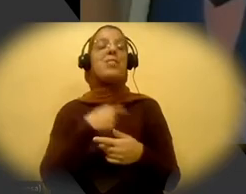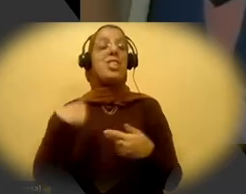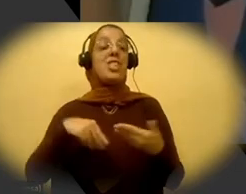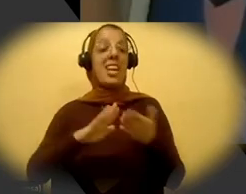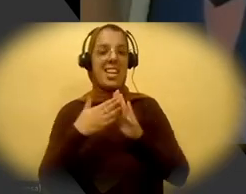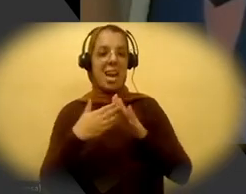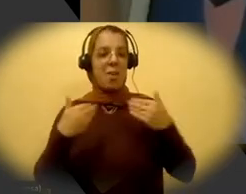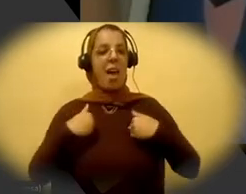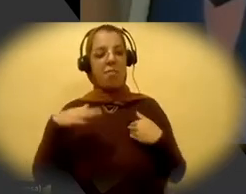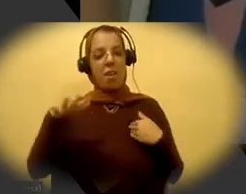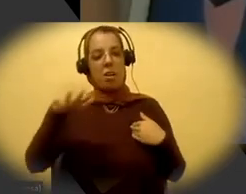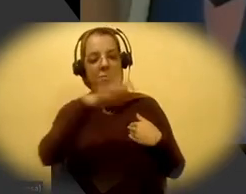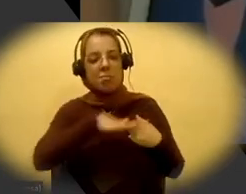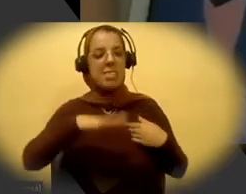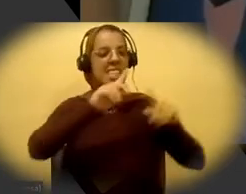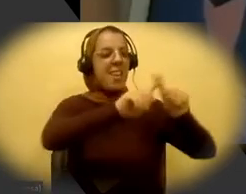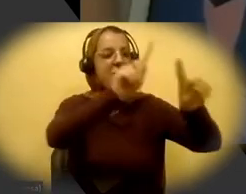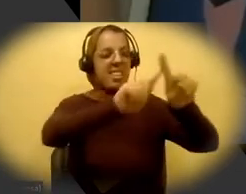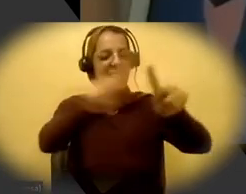cetera?